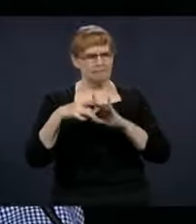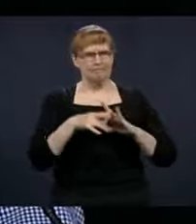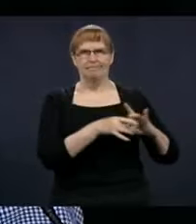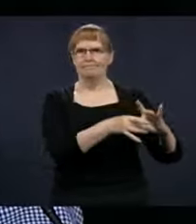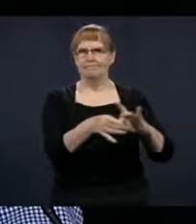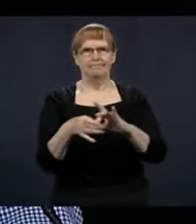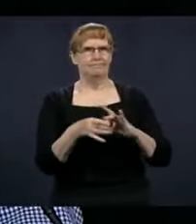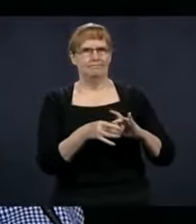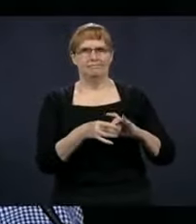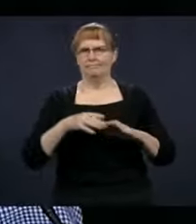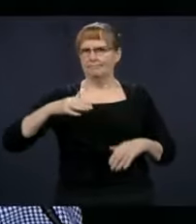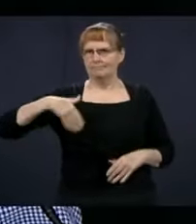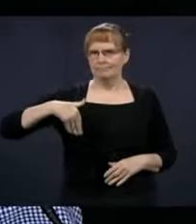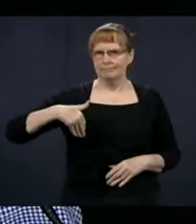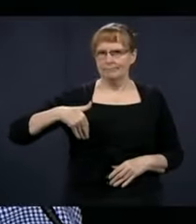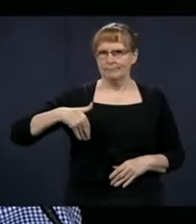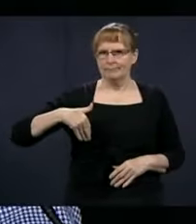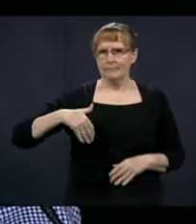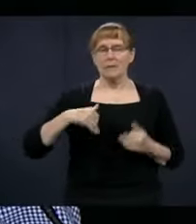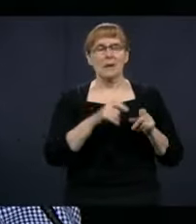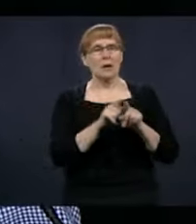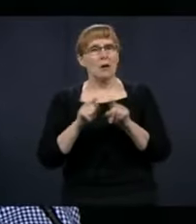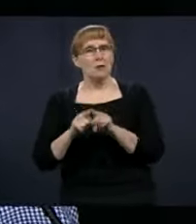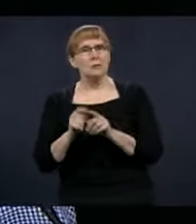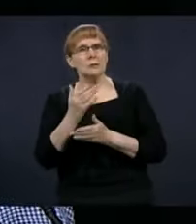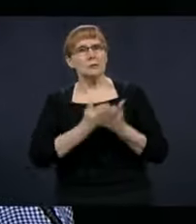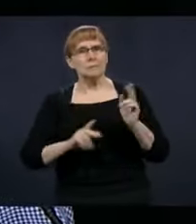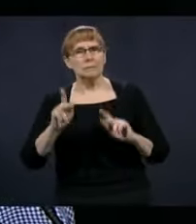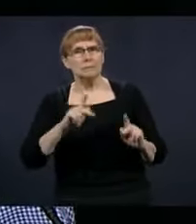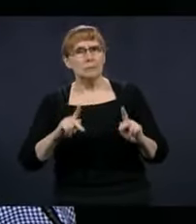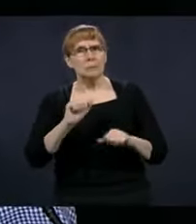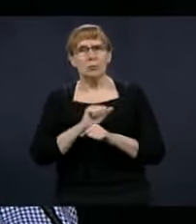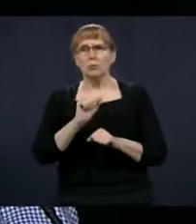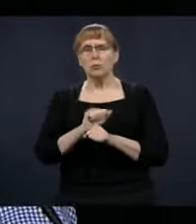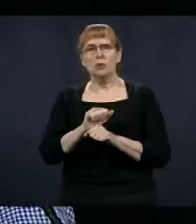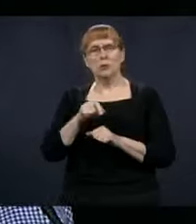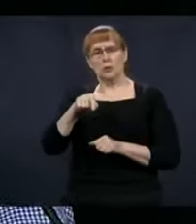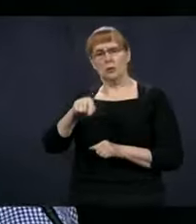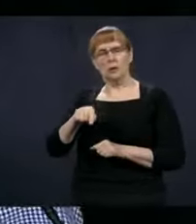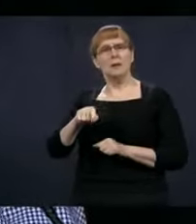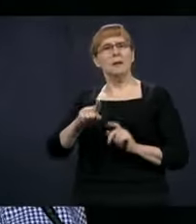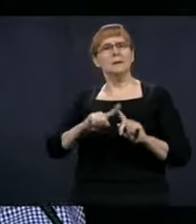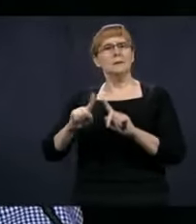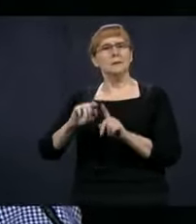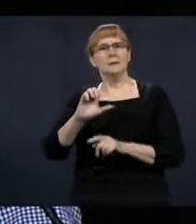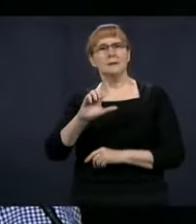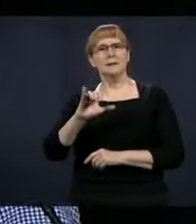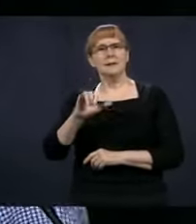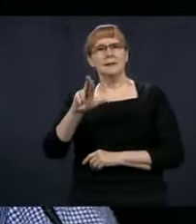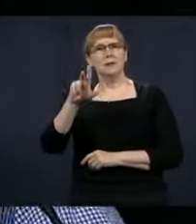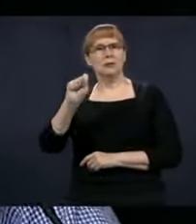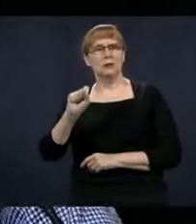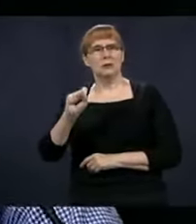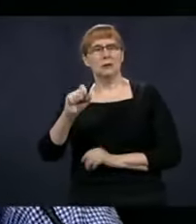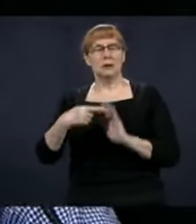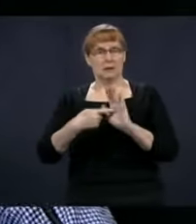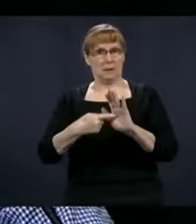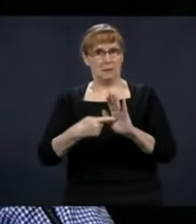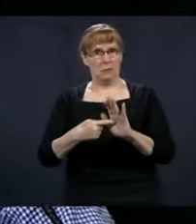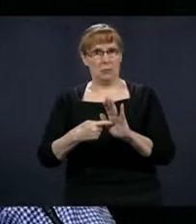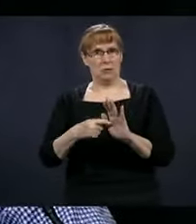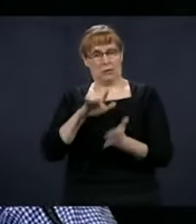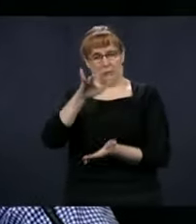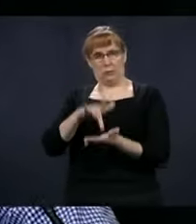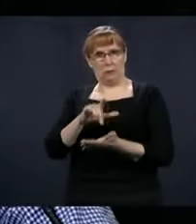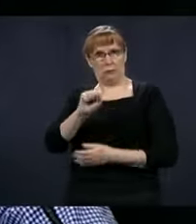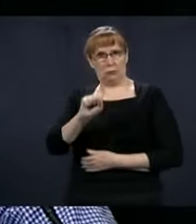also a certain number of people who are in the CIUS Centre-Sud. So this needs coordination. So we want to make